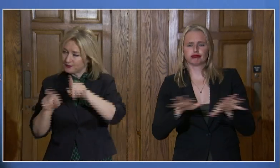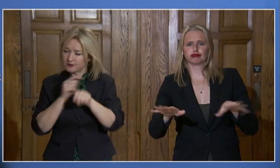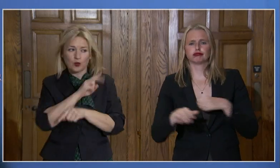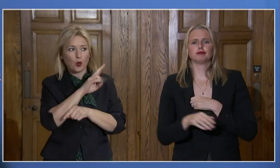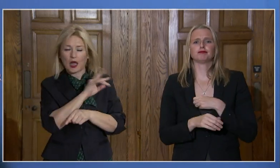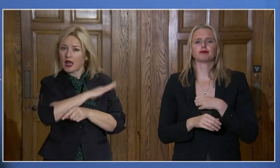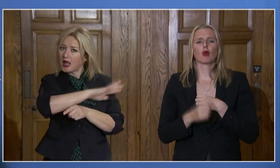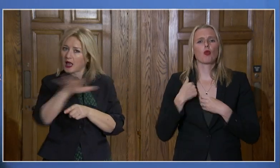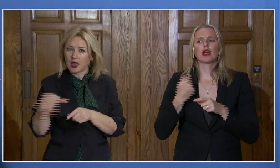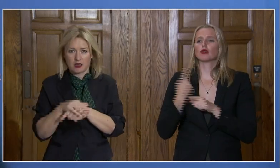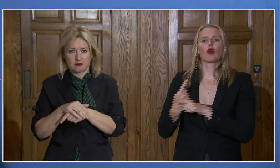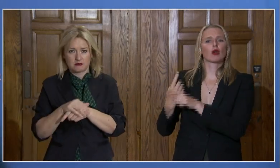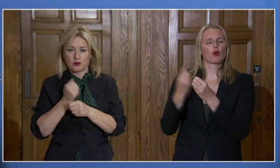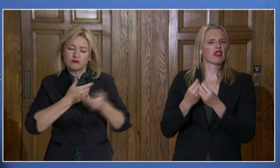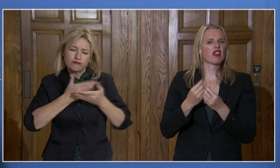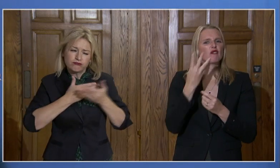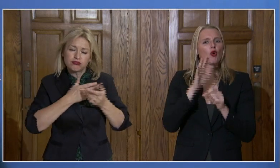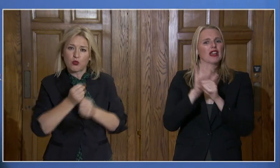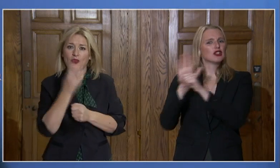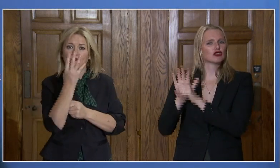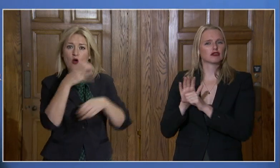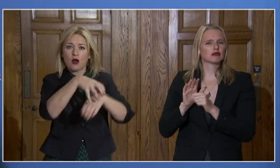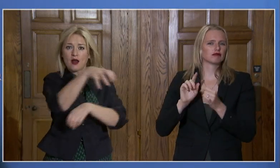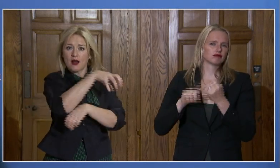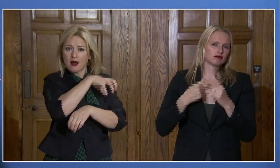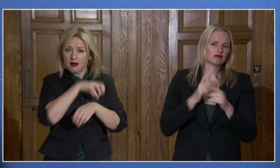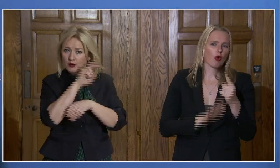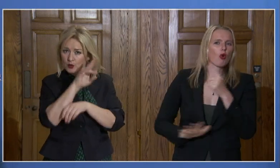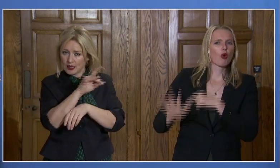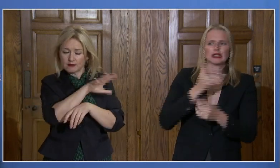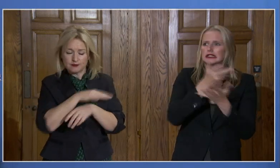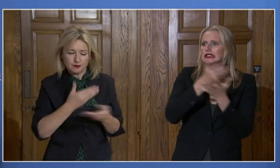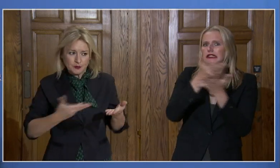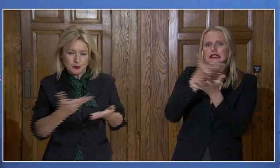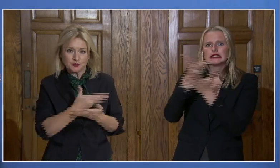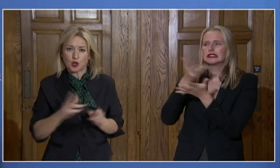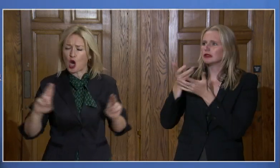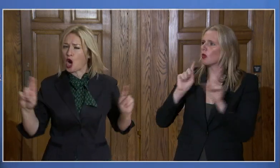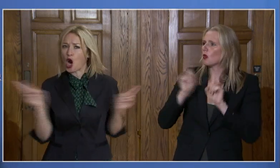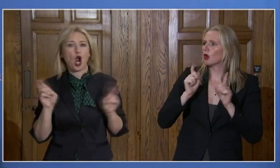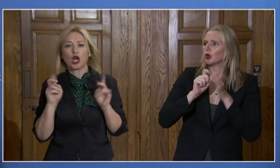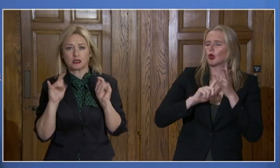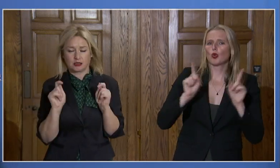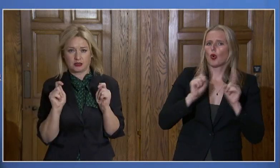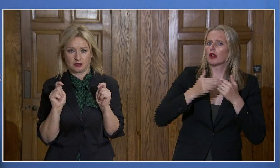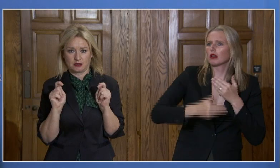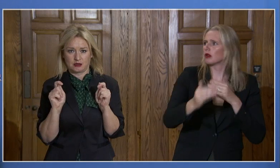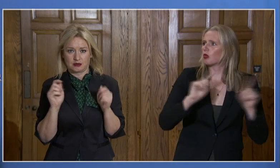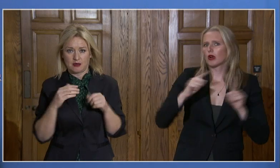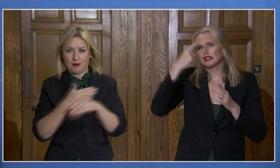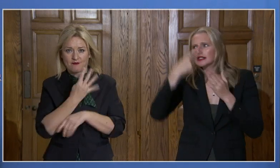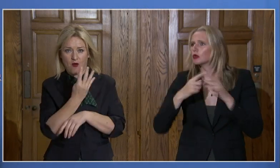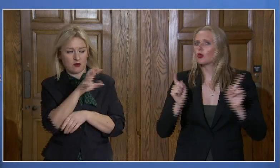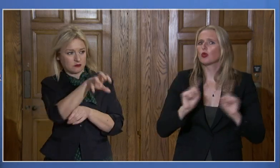with the leaders of all four nations, and this will include the consideration of urgent collective actions by the four nations. We